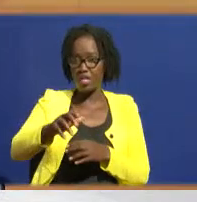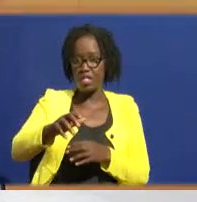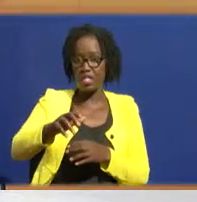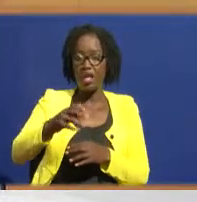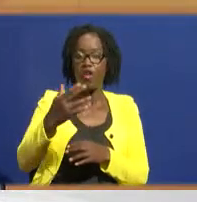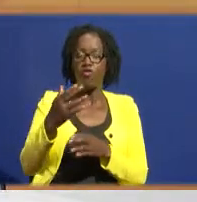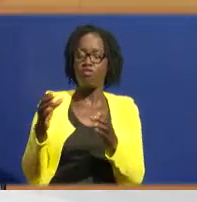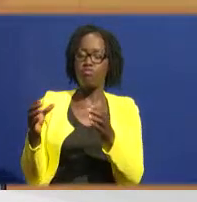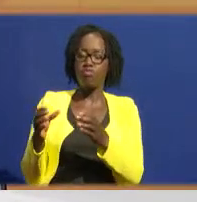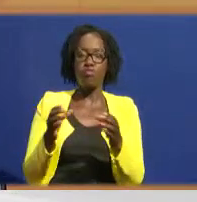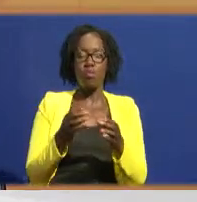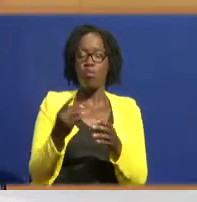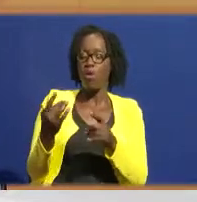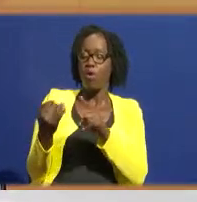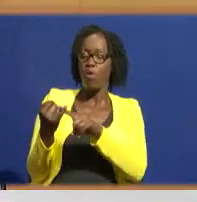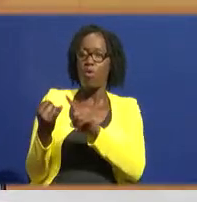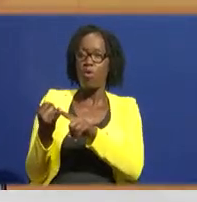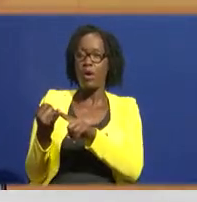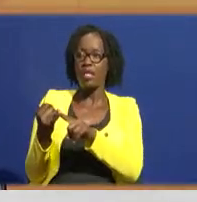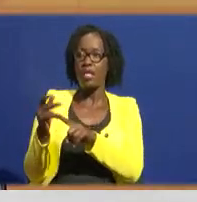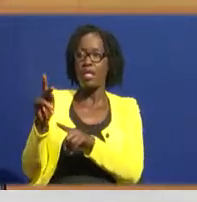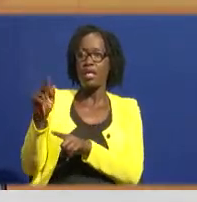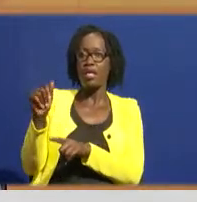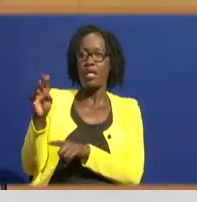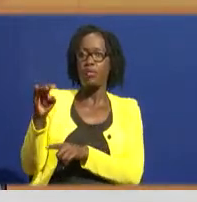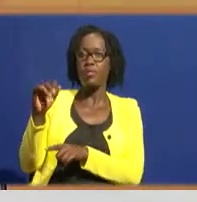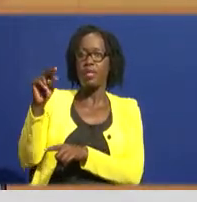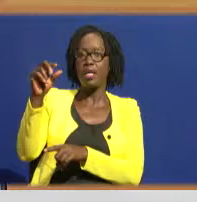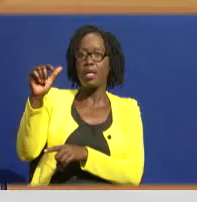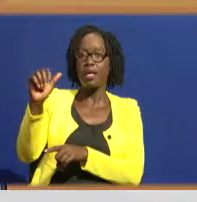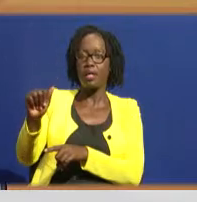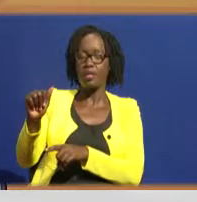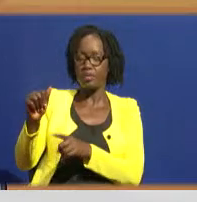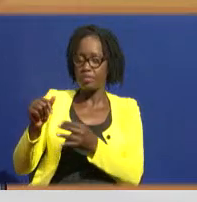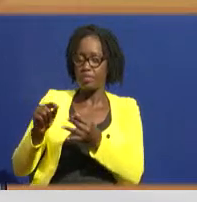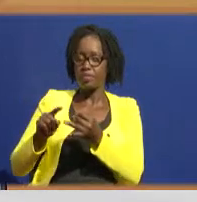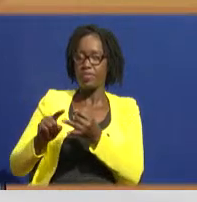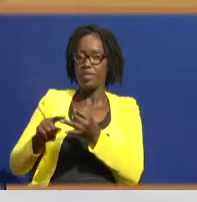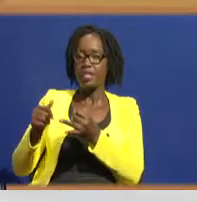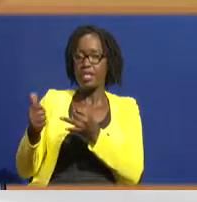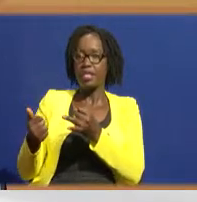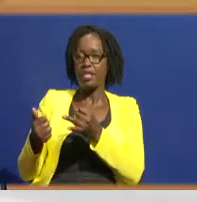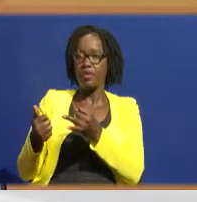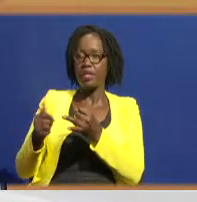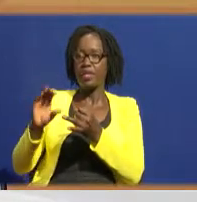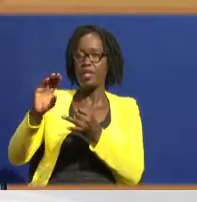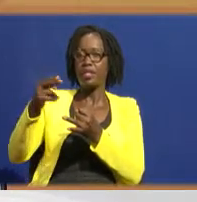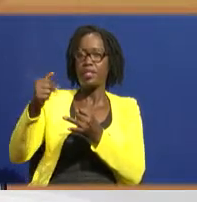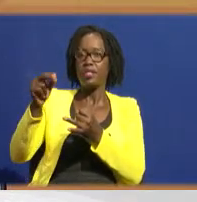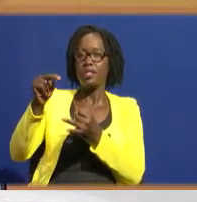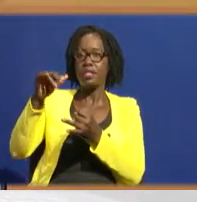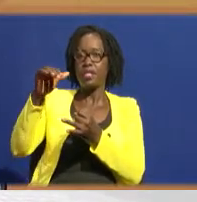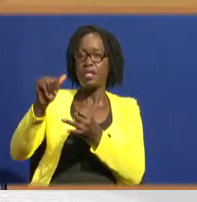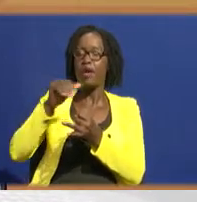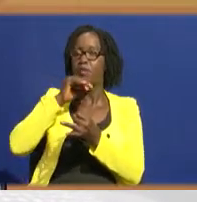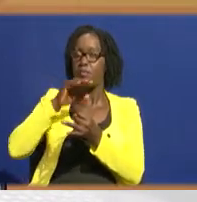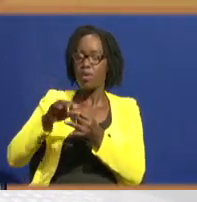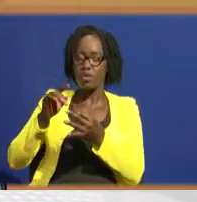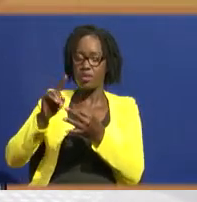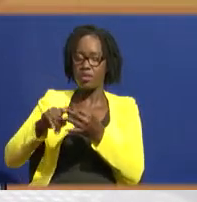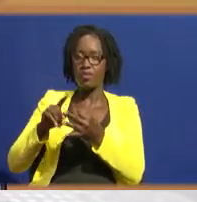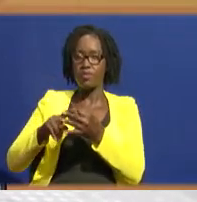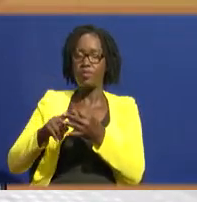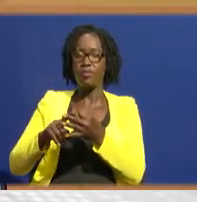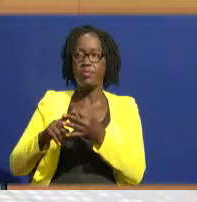four blocks. One will be at Kabianga High School, another one will be at Chania Boys High School, and then